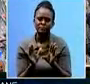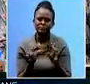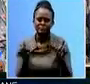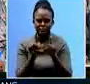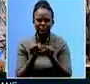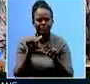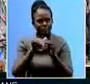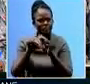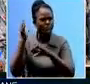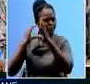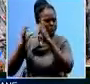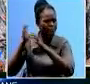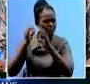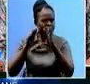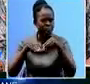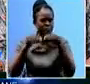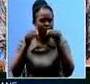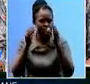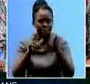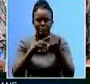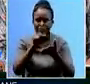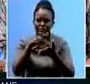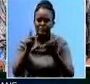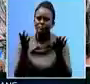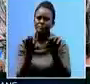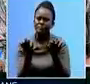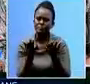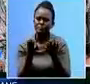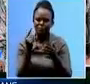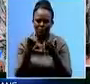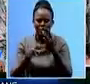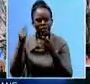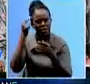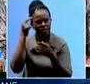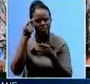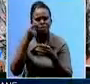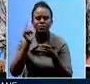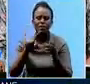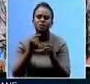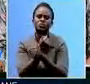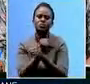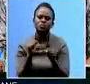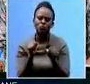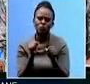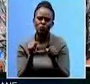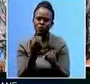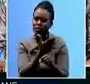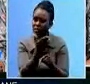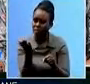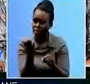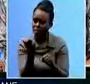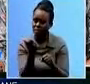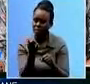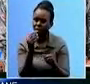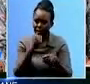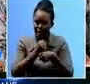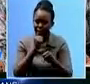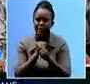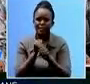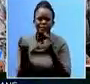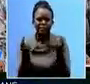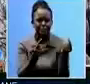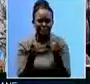including arrears to suppliers that the government must deal with. This, of course, makes the